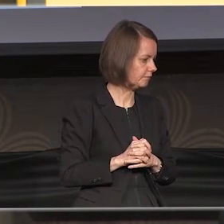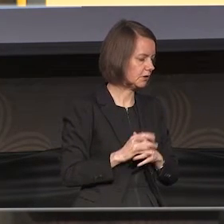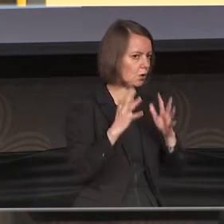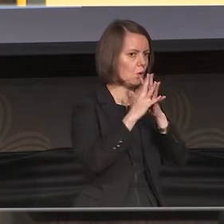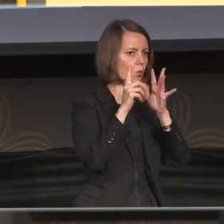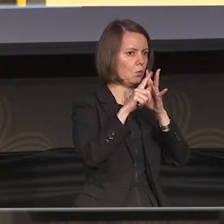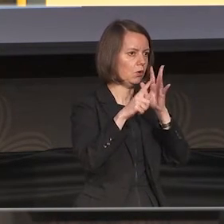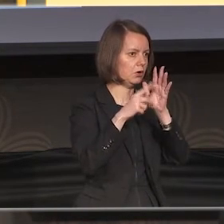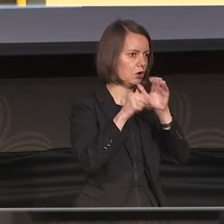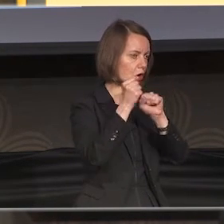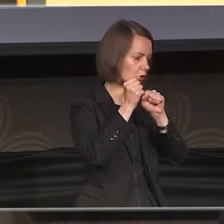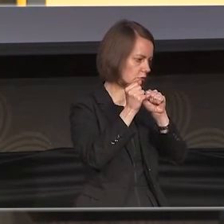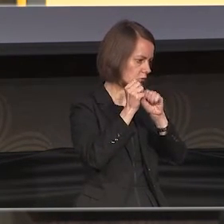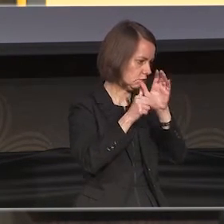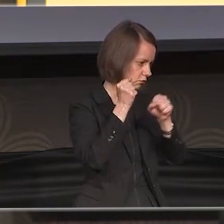Wollongong,